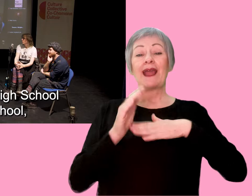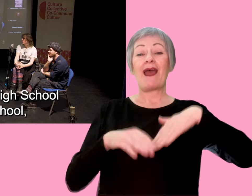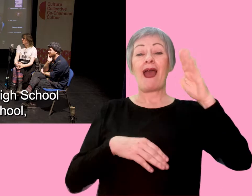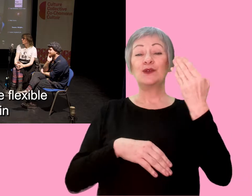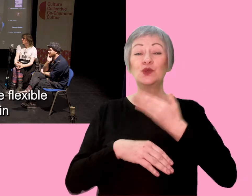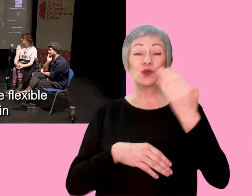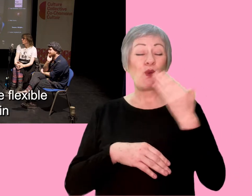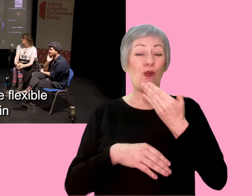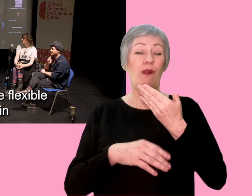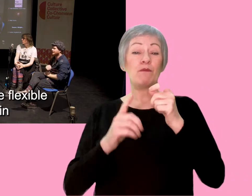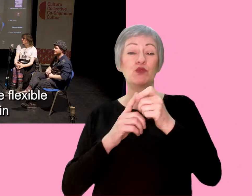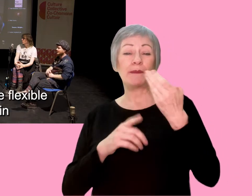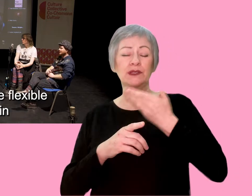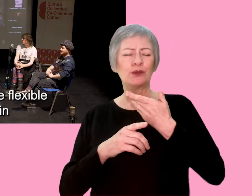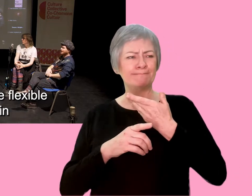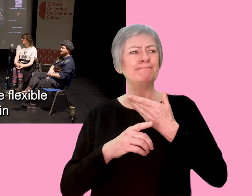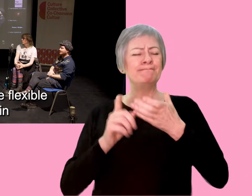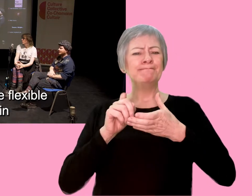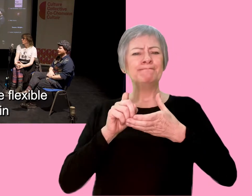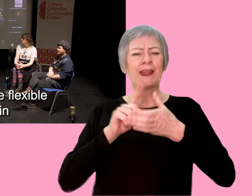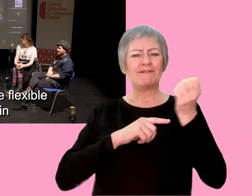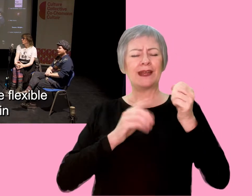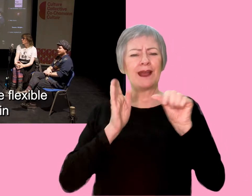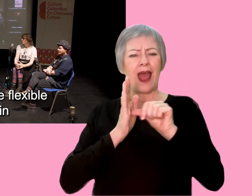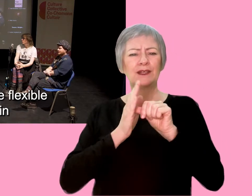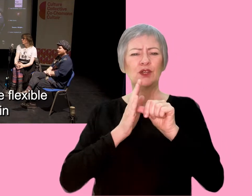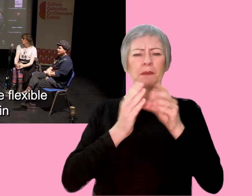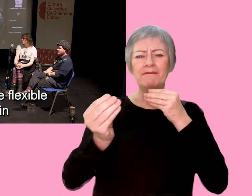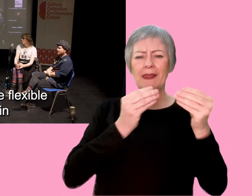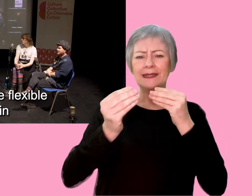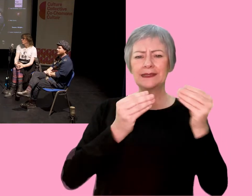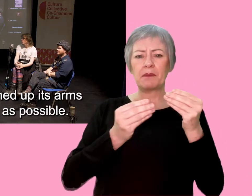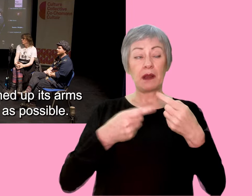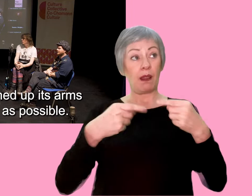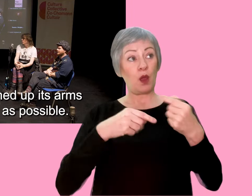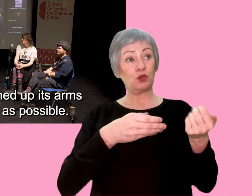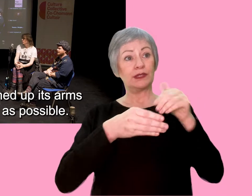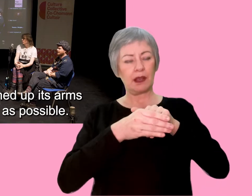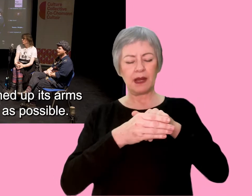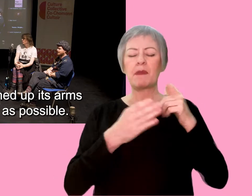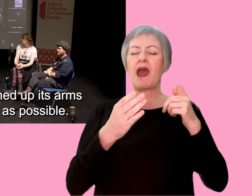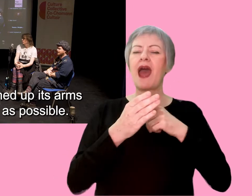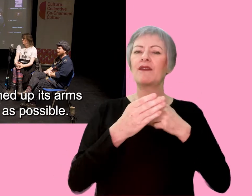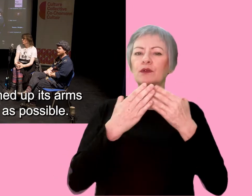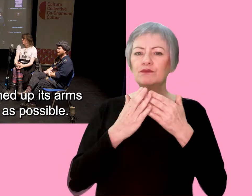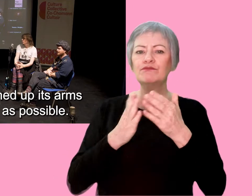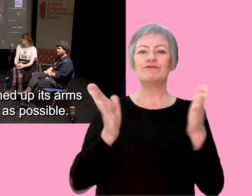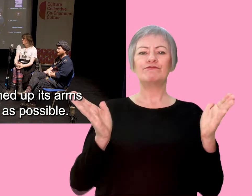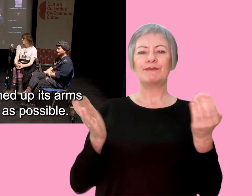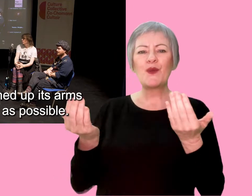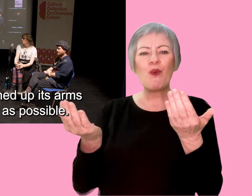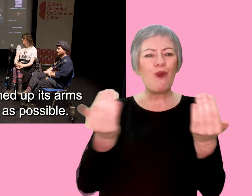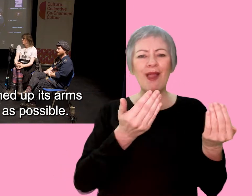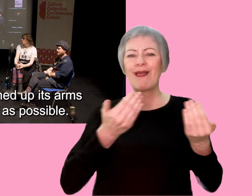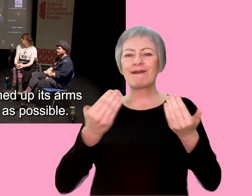primary school, they find it harder to be flexible in bringing you in. Whereas the Harricle's kind of opened up its arms and will take